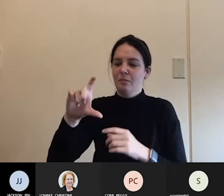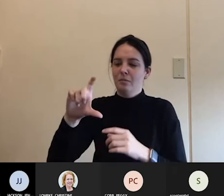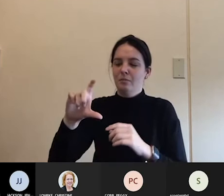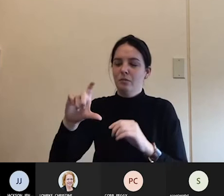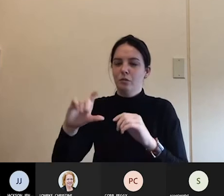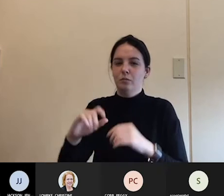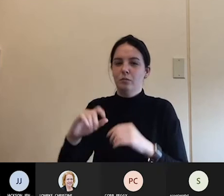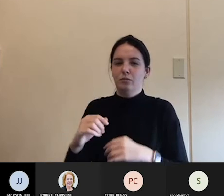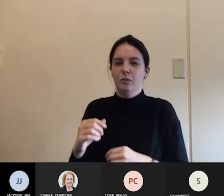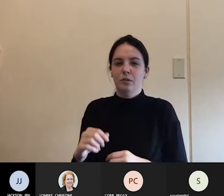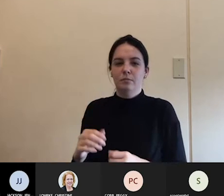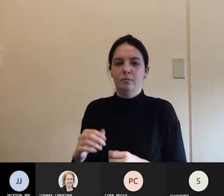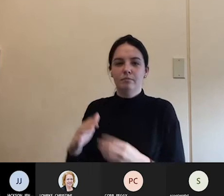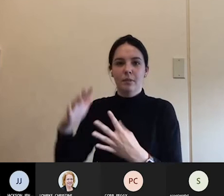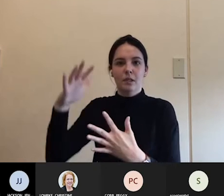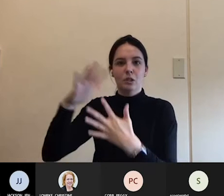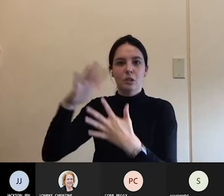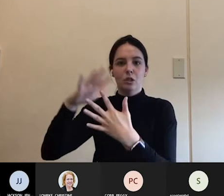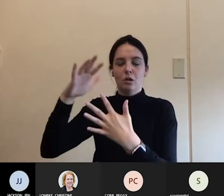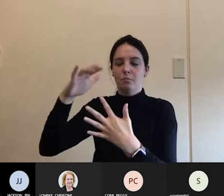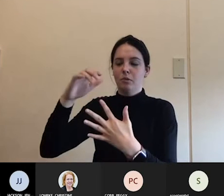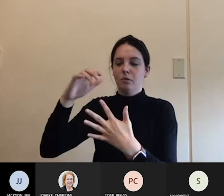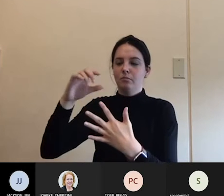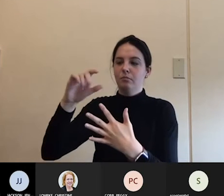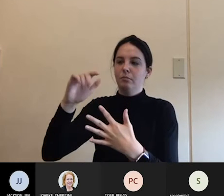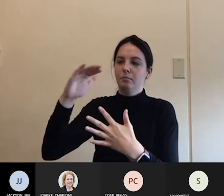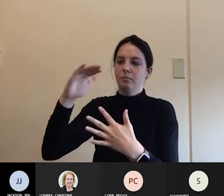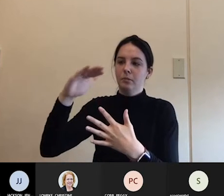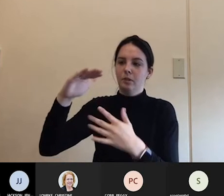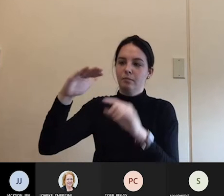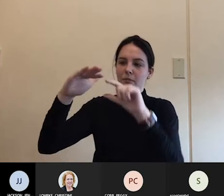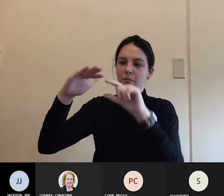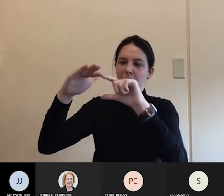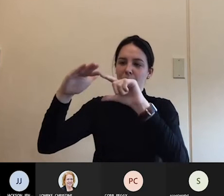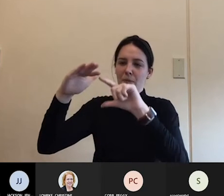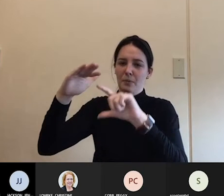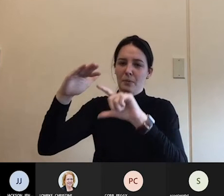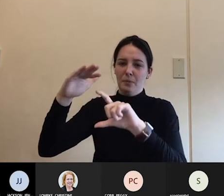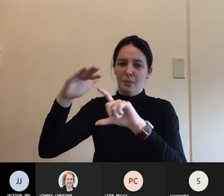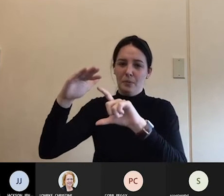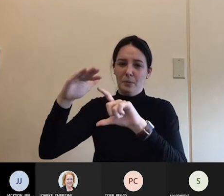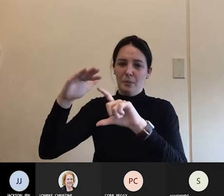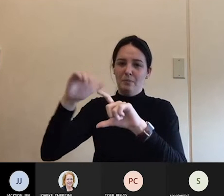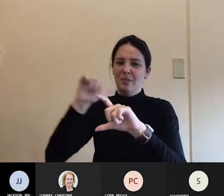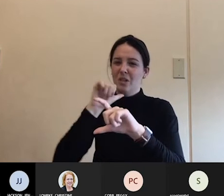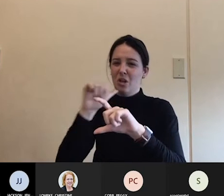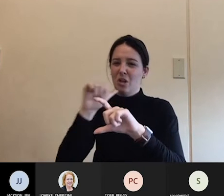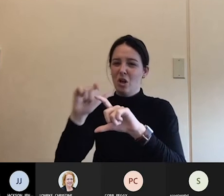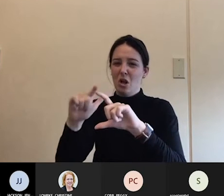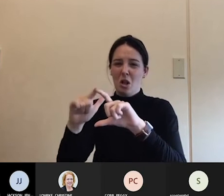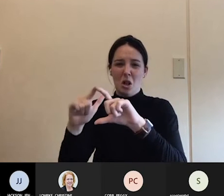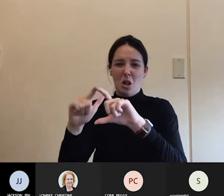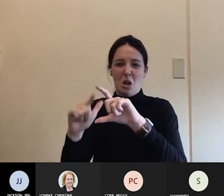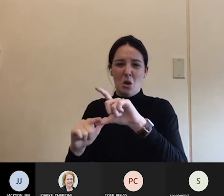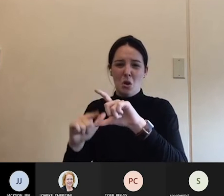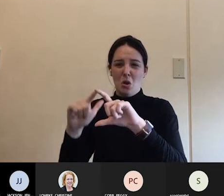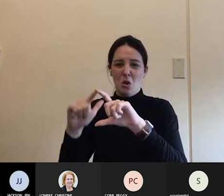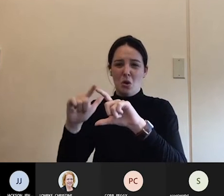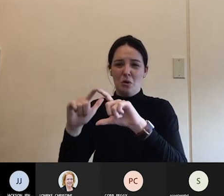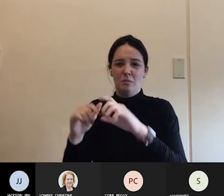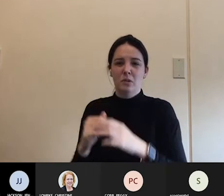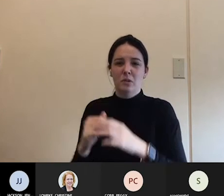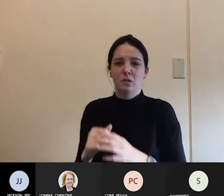with any kind of tape. Doesn't matter what kind of tape you use. Just take a little piece of tape.